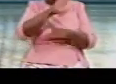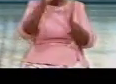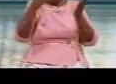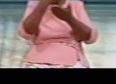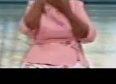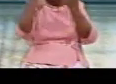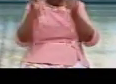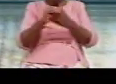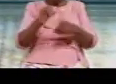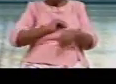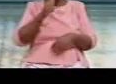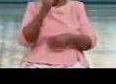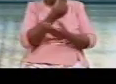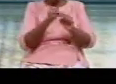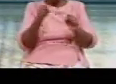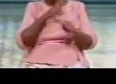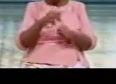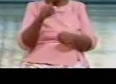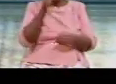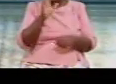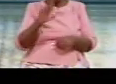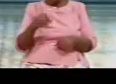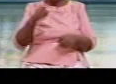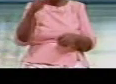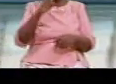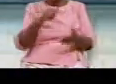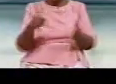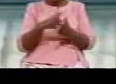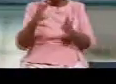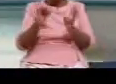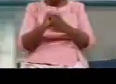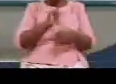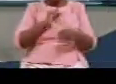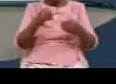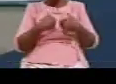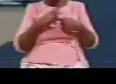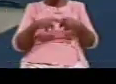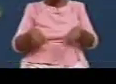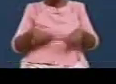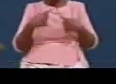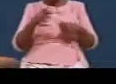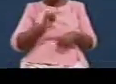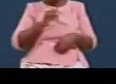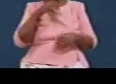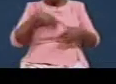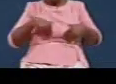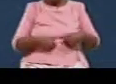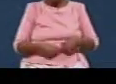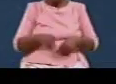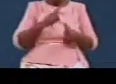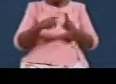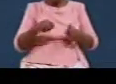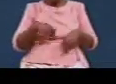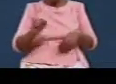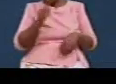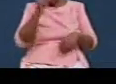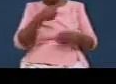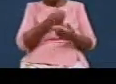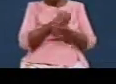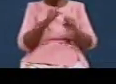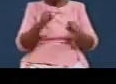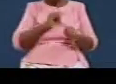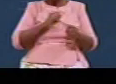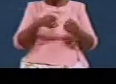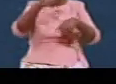saved as a child of God. This is the way I ought to live. I'm tired, but I'm saved. I'm weary, but I'm saved. I'm sweating, but